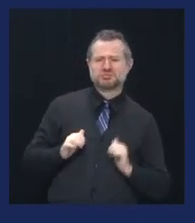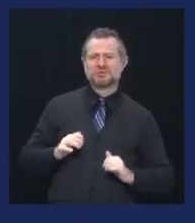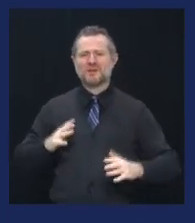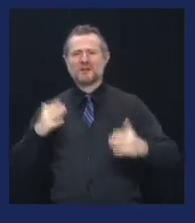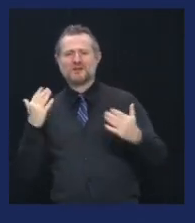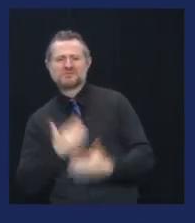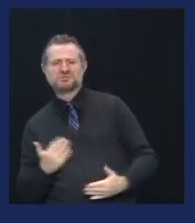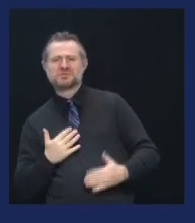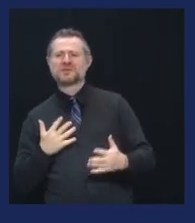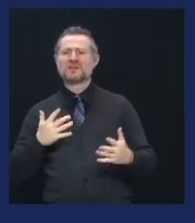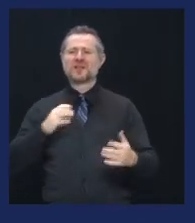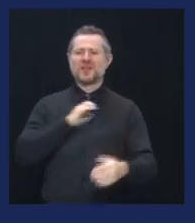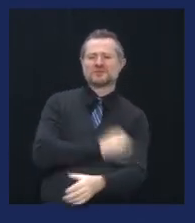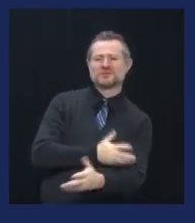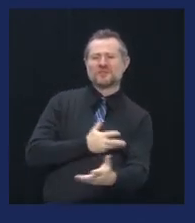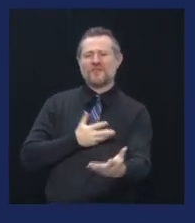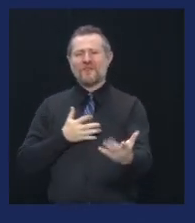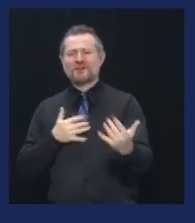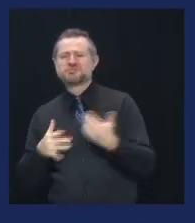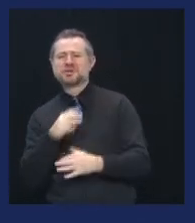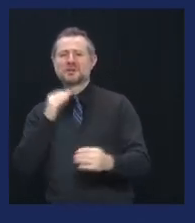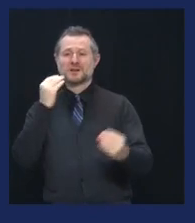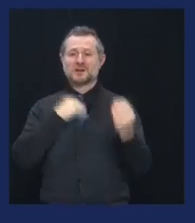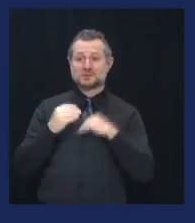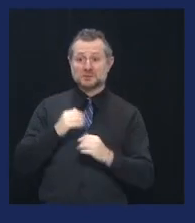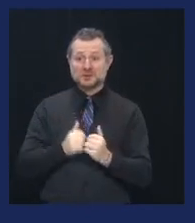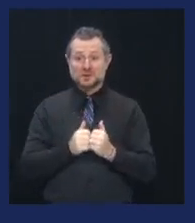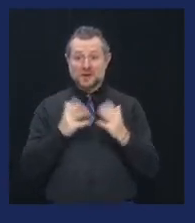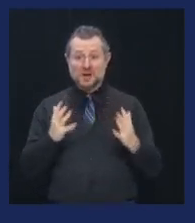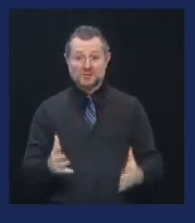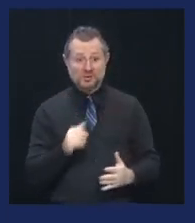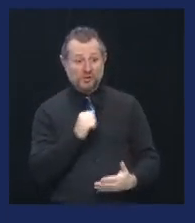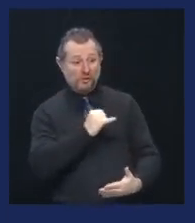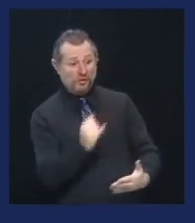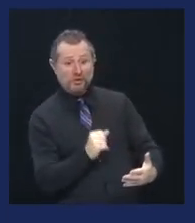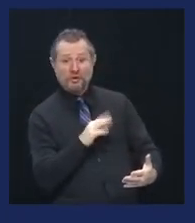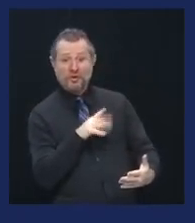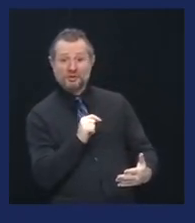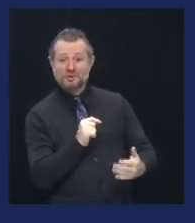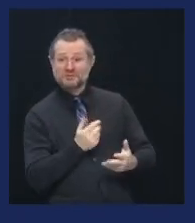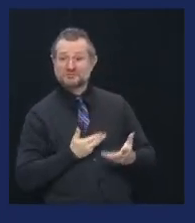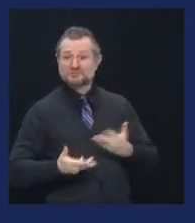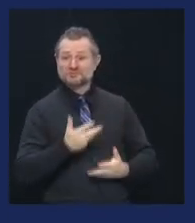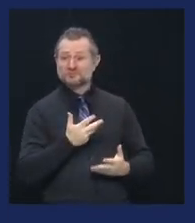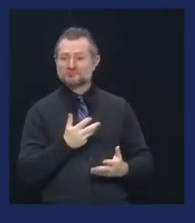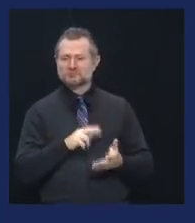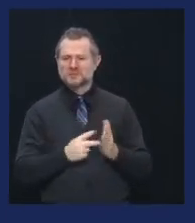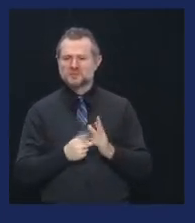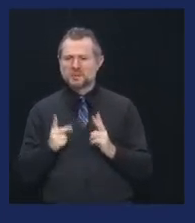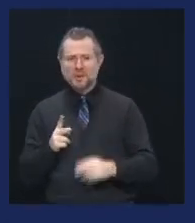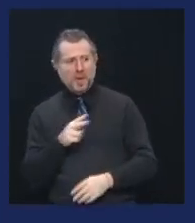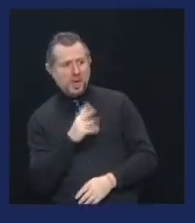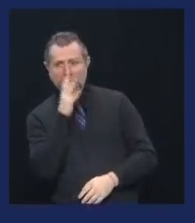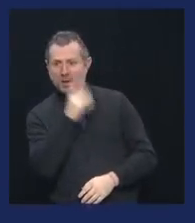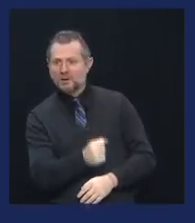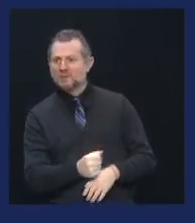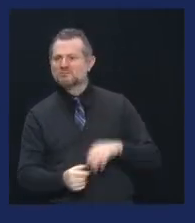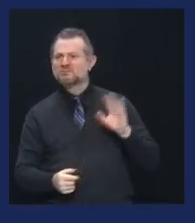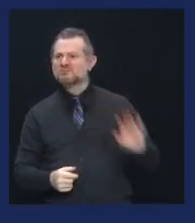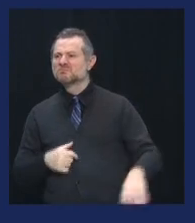that activity and attraction, cities lose much of their appeal. What is a city